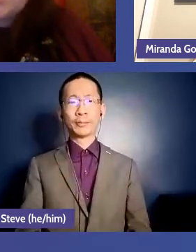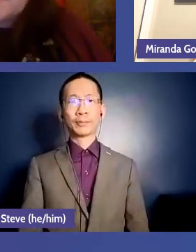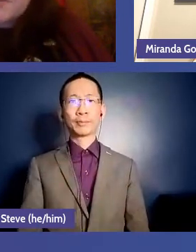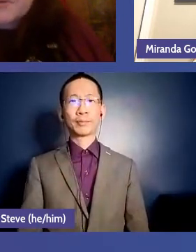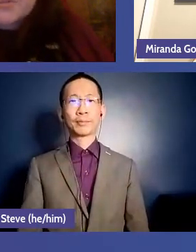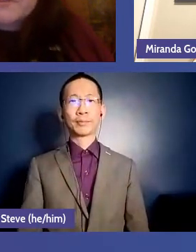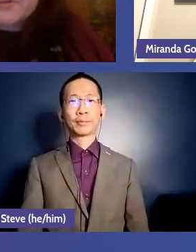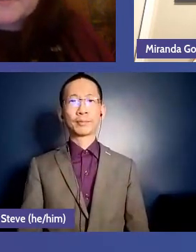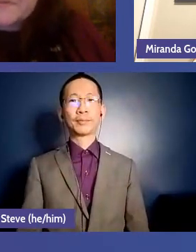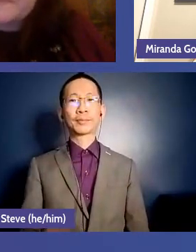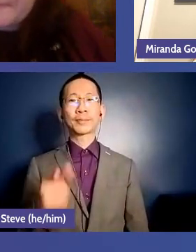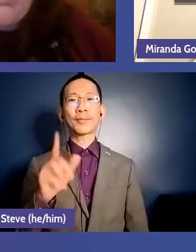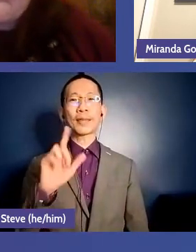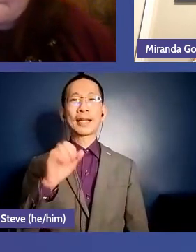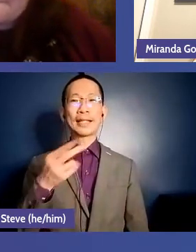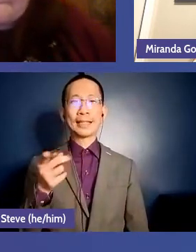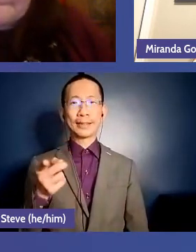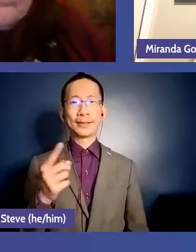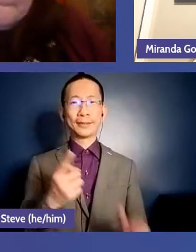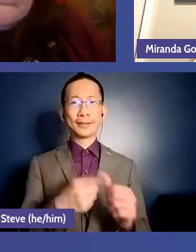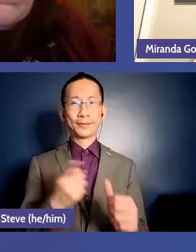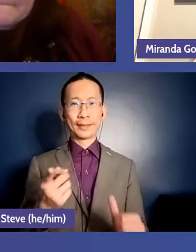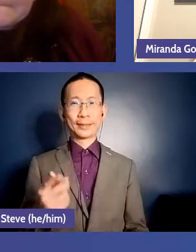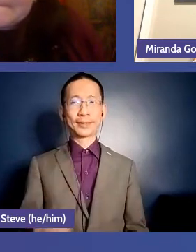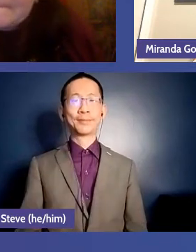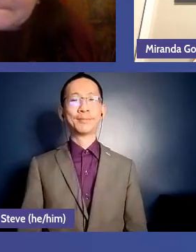actually, Leah, I'd love to throw it to you first.